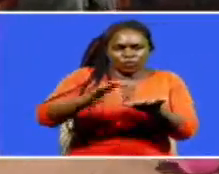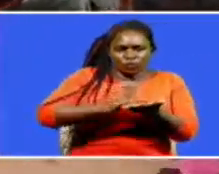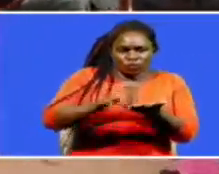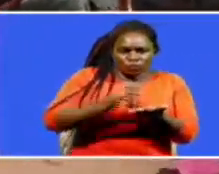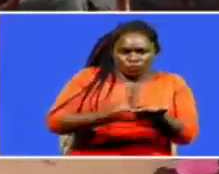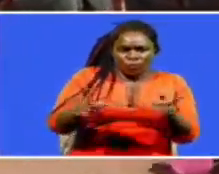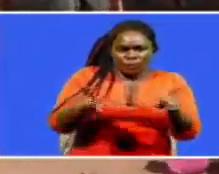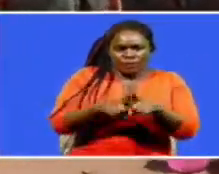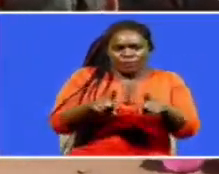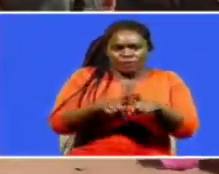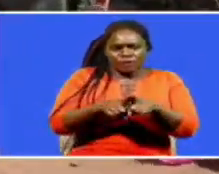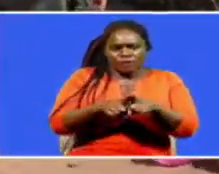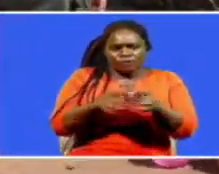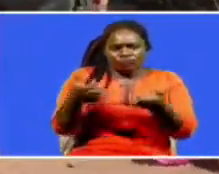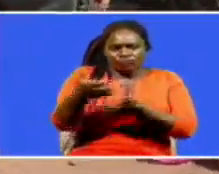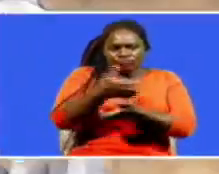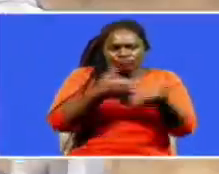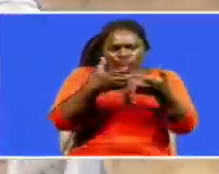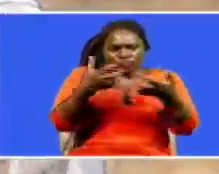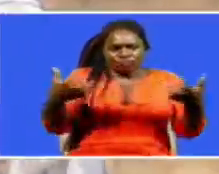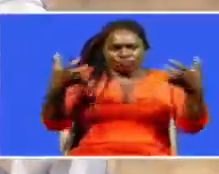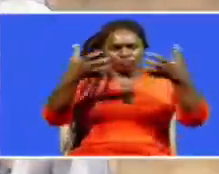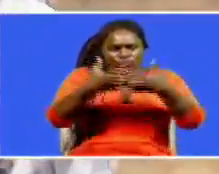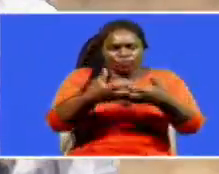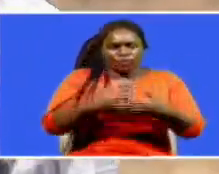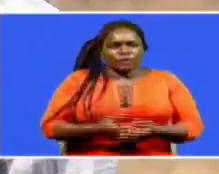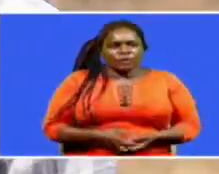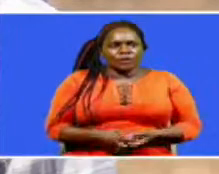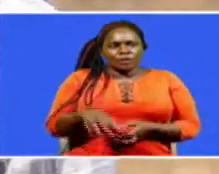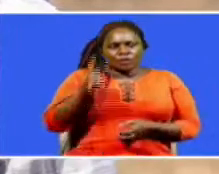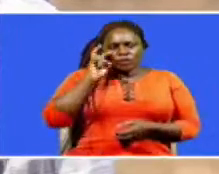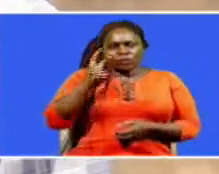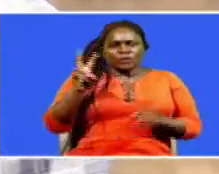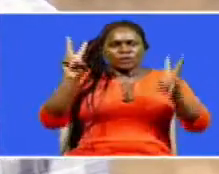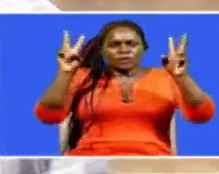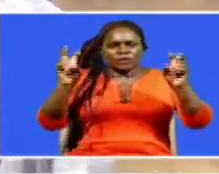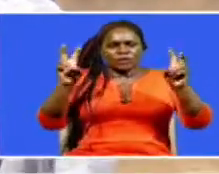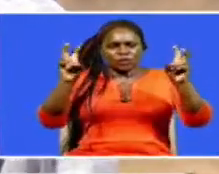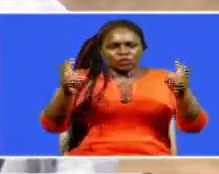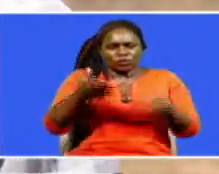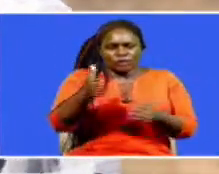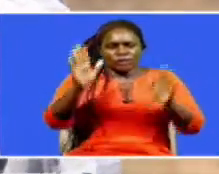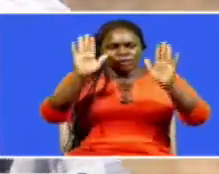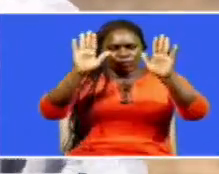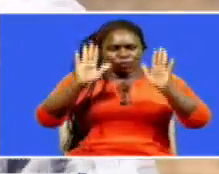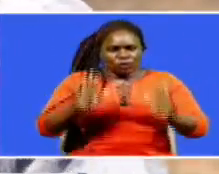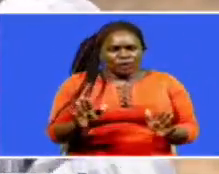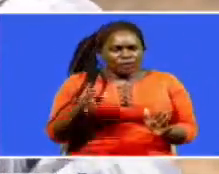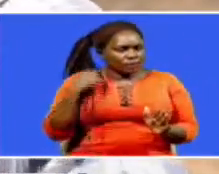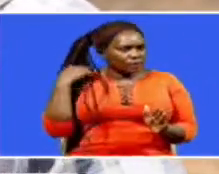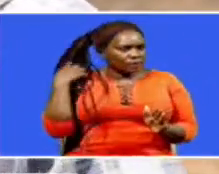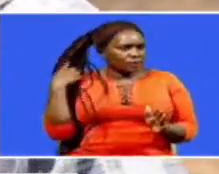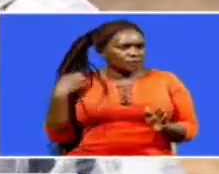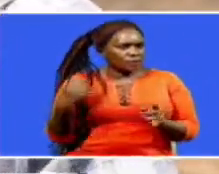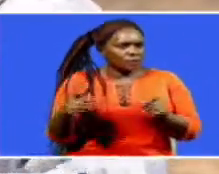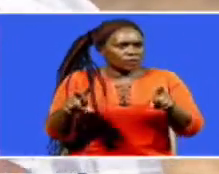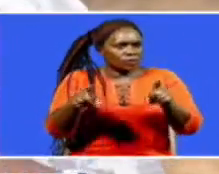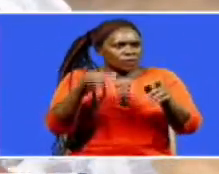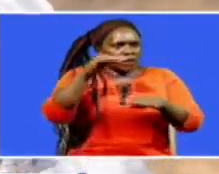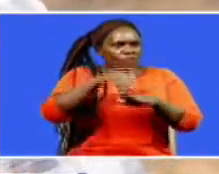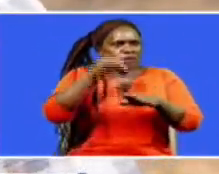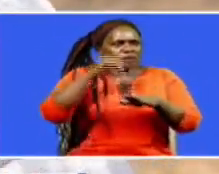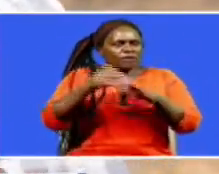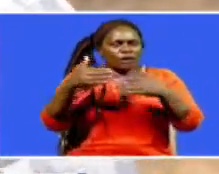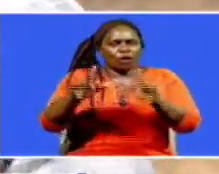reconciliation and cementing cohesion. Ubaya naona ni maneno ile ambayo muhimu ya kutumiza